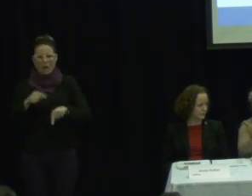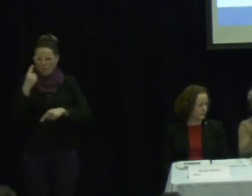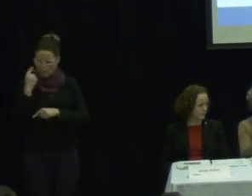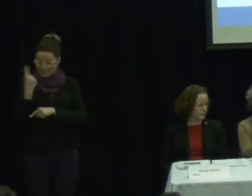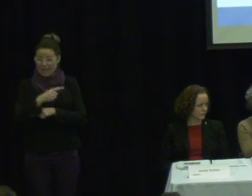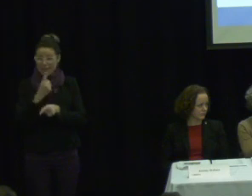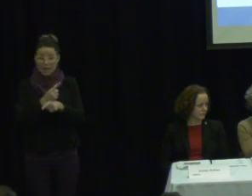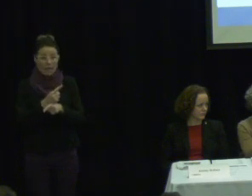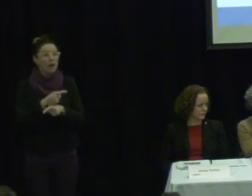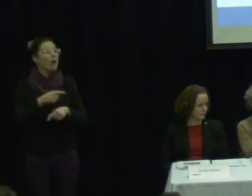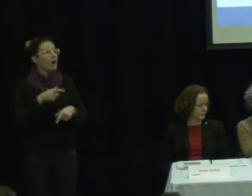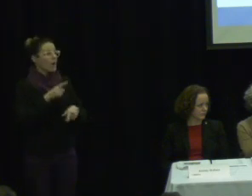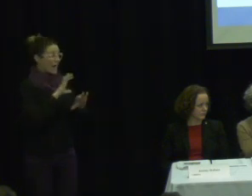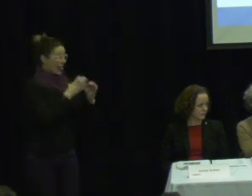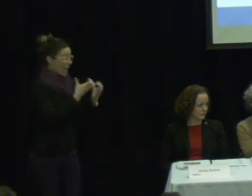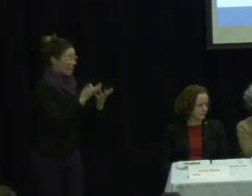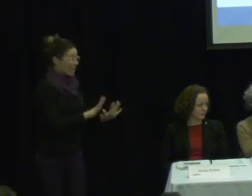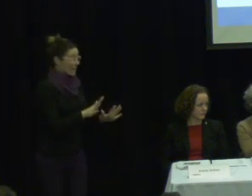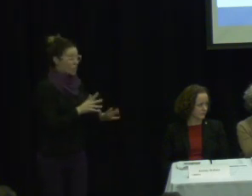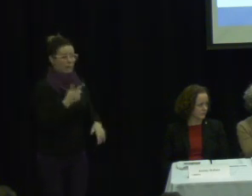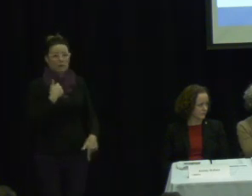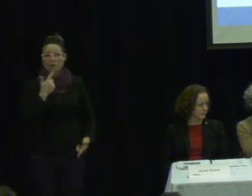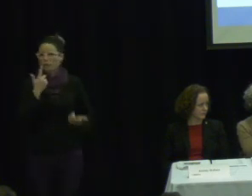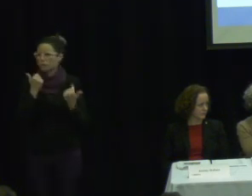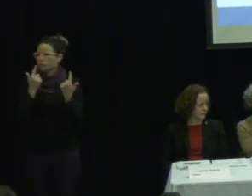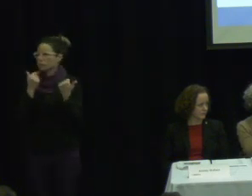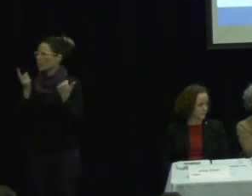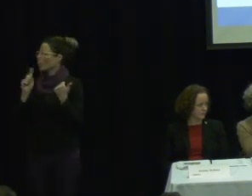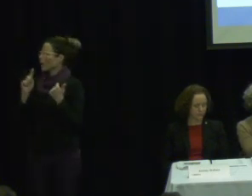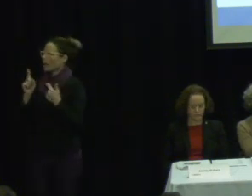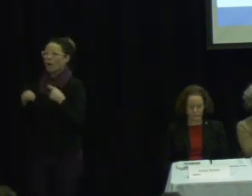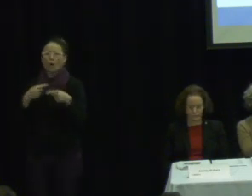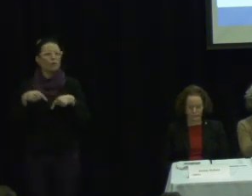to hang out, right? They can kind of hang out in the library, but they don't really, you know,